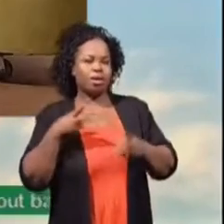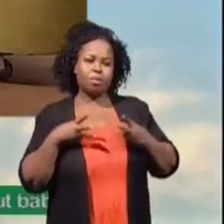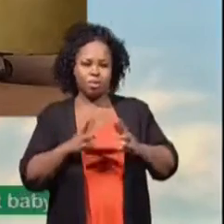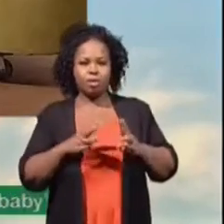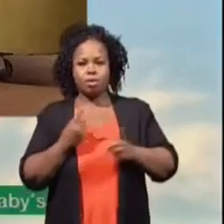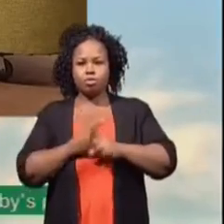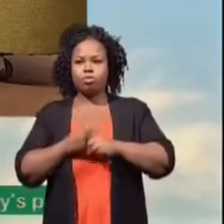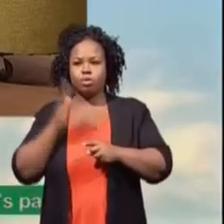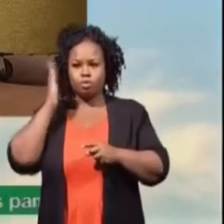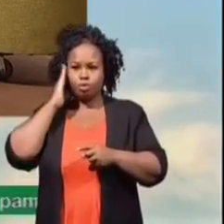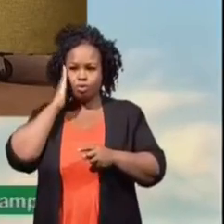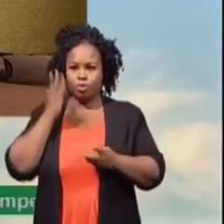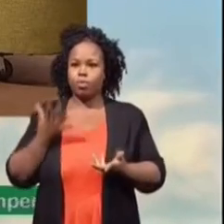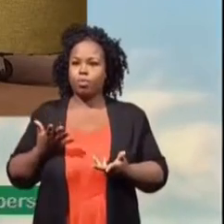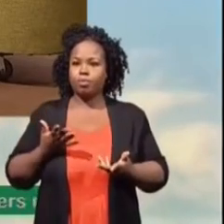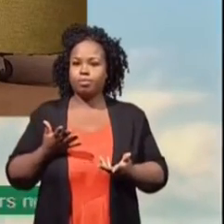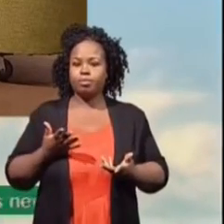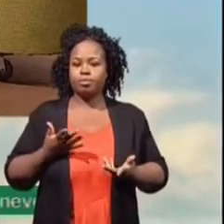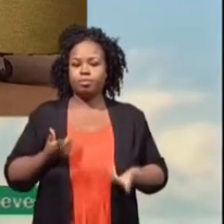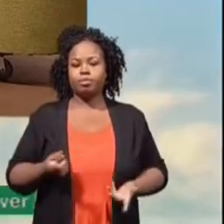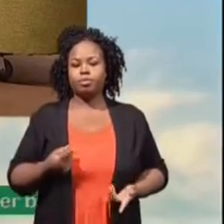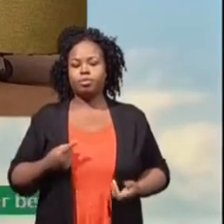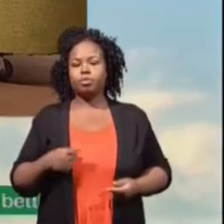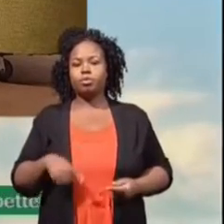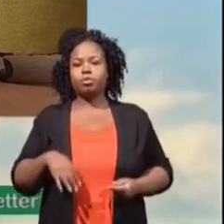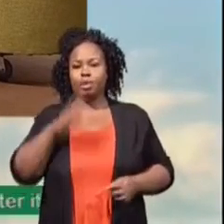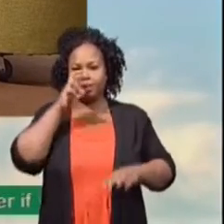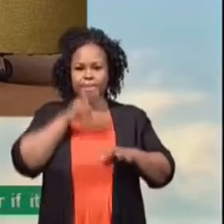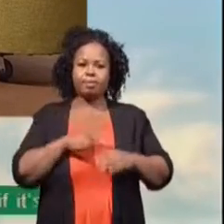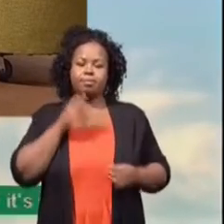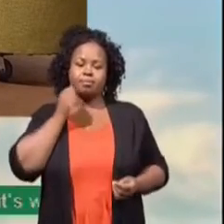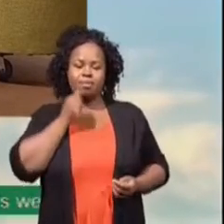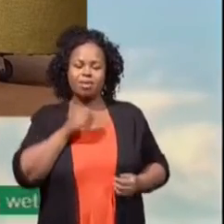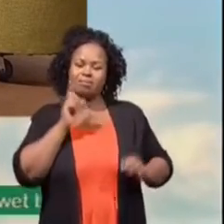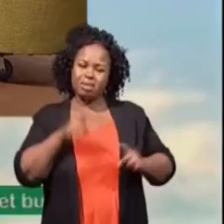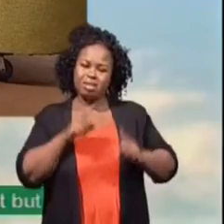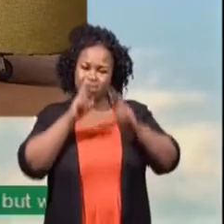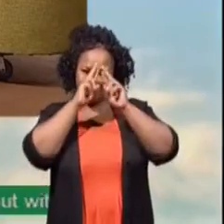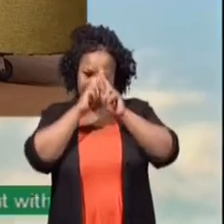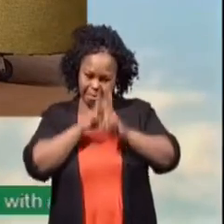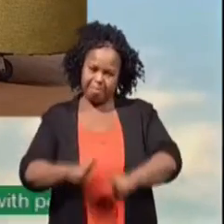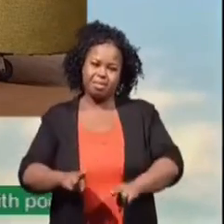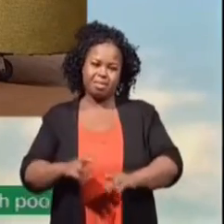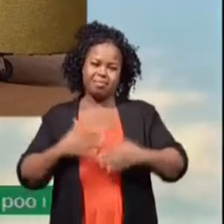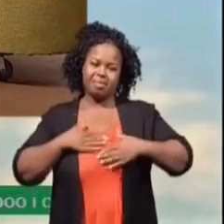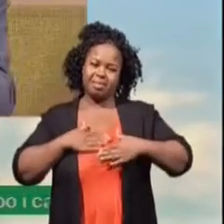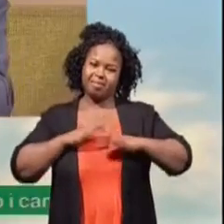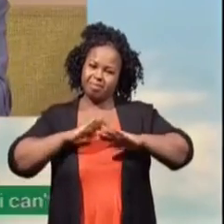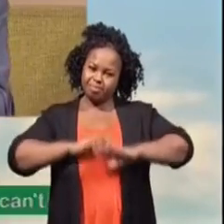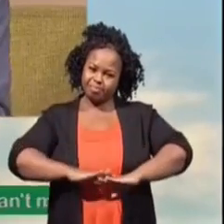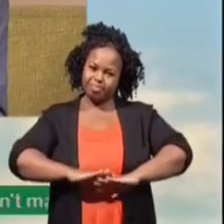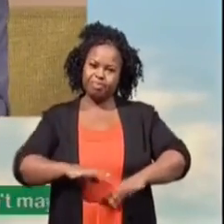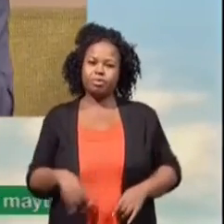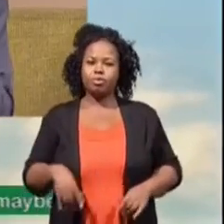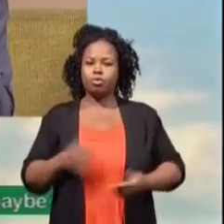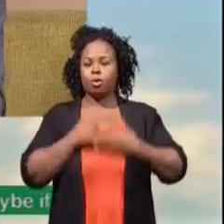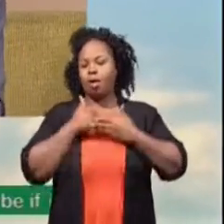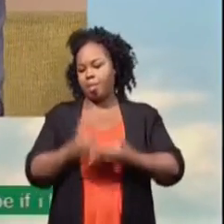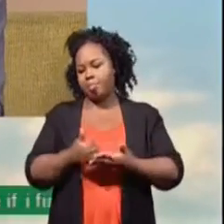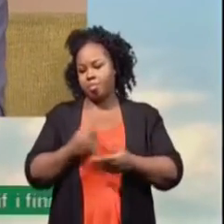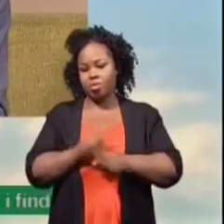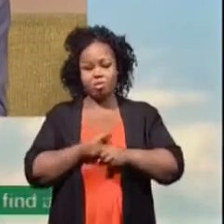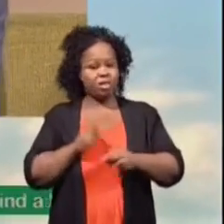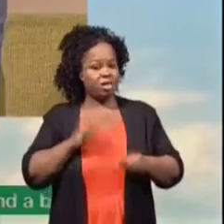another element in Melissa's. You see, it needs Abu Baba, which is humble, really, to be able to assist